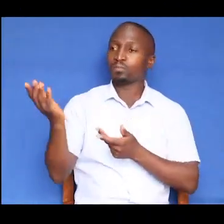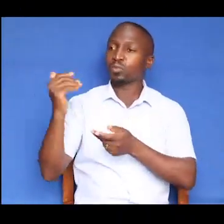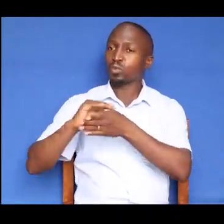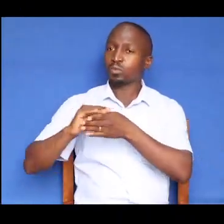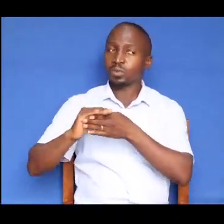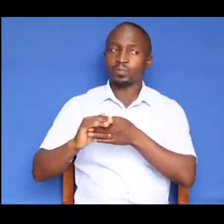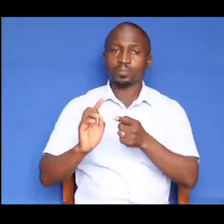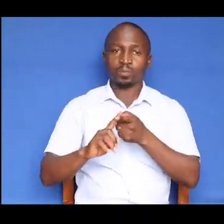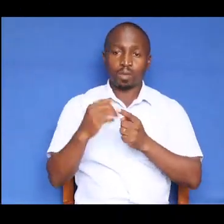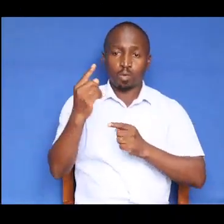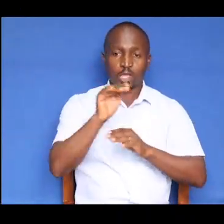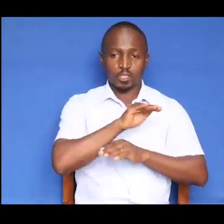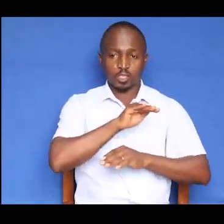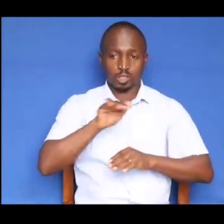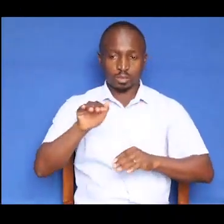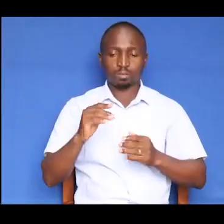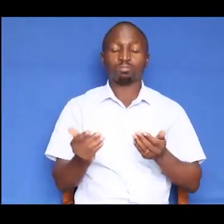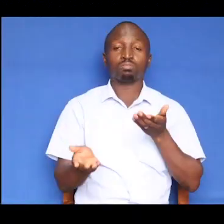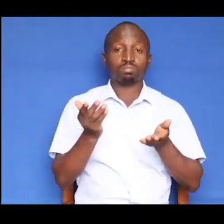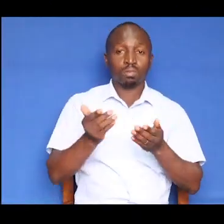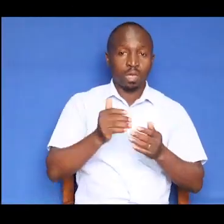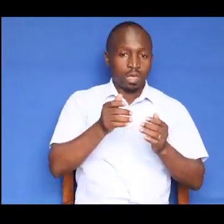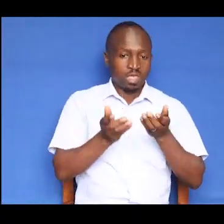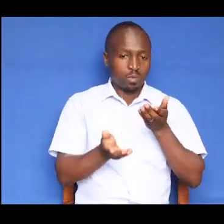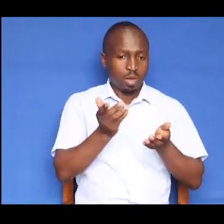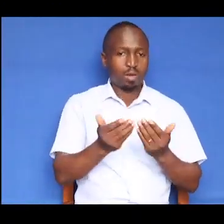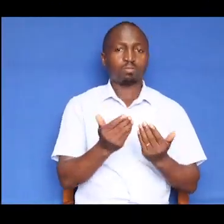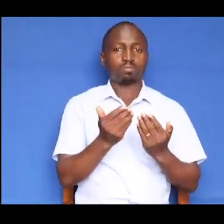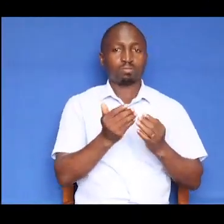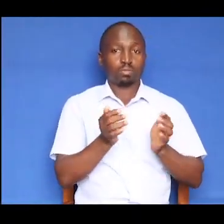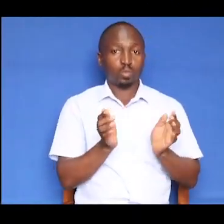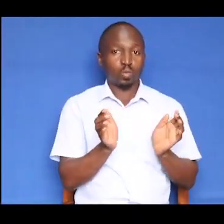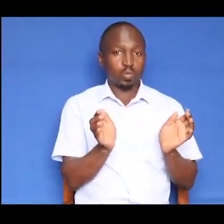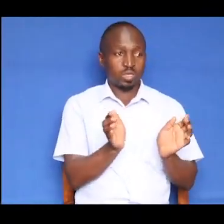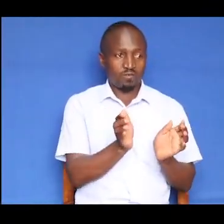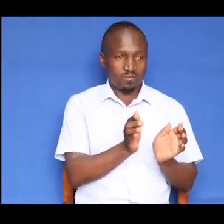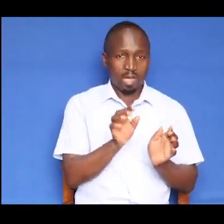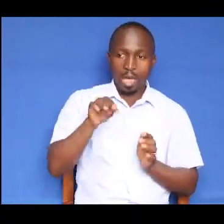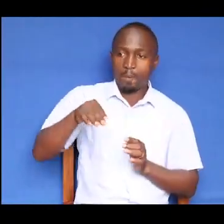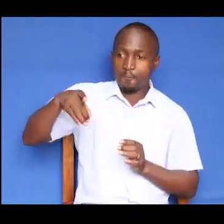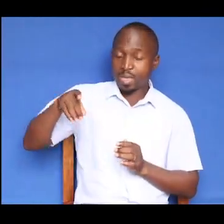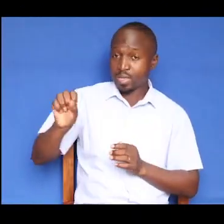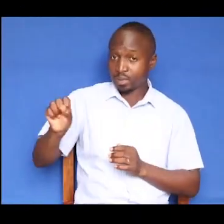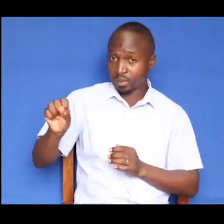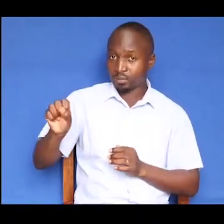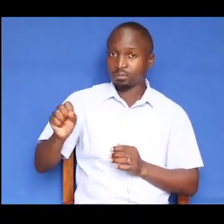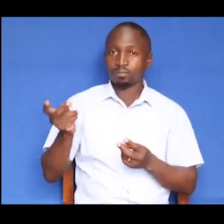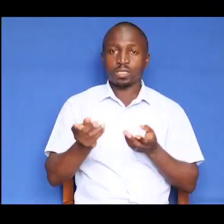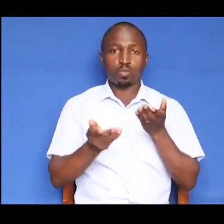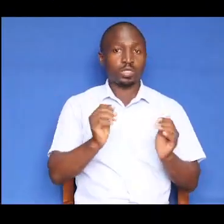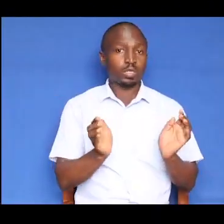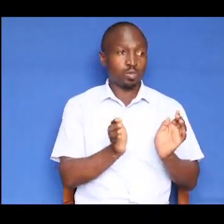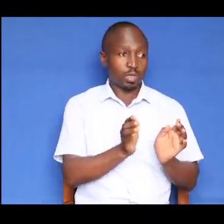take 1 over marginal propensity to save, because 1 minus marginal propensity to consume is equal